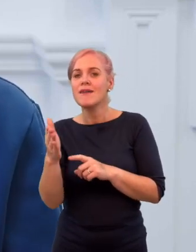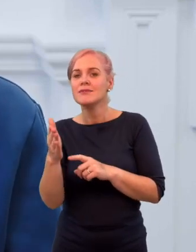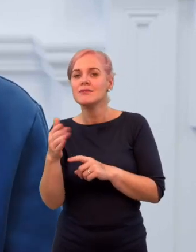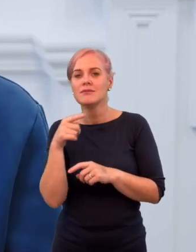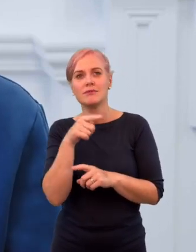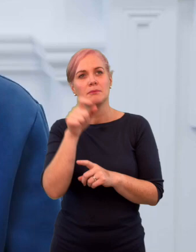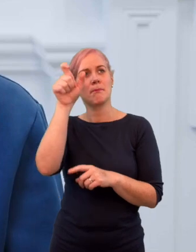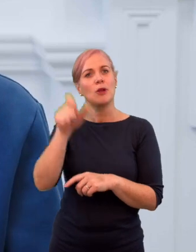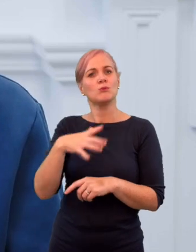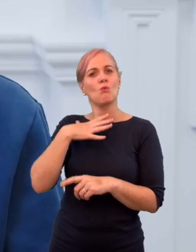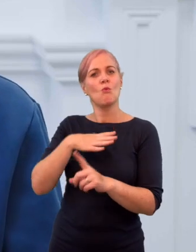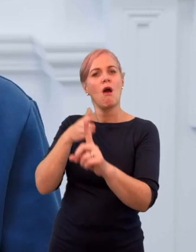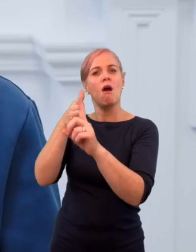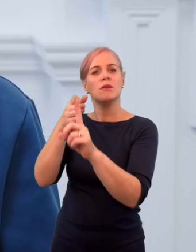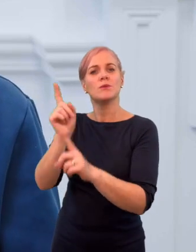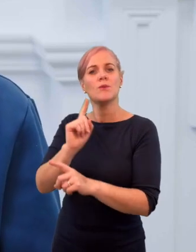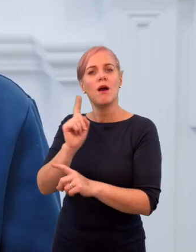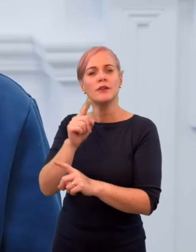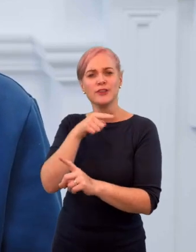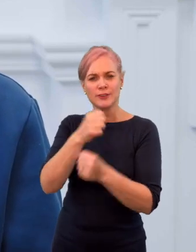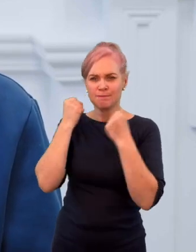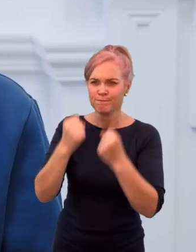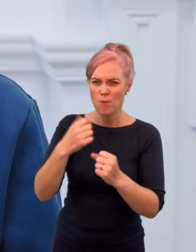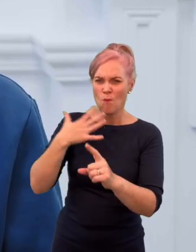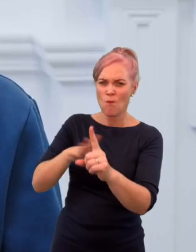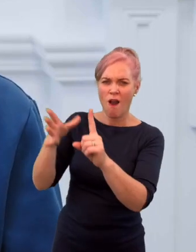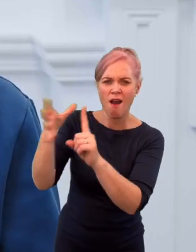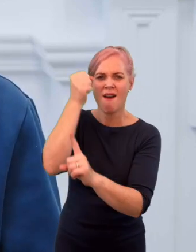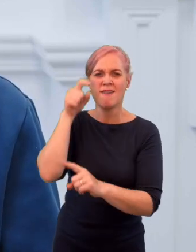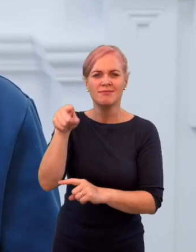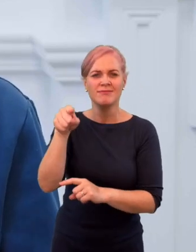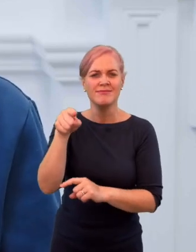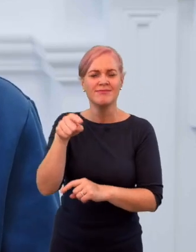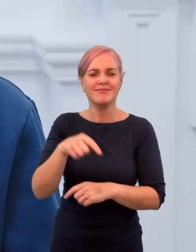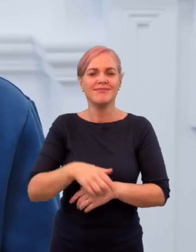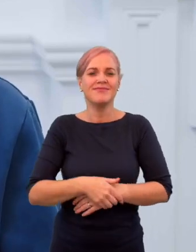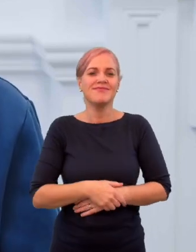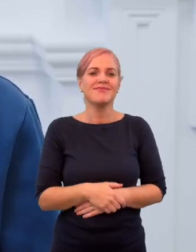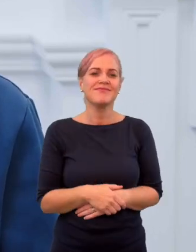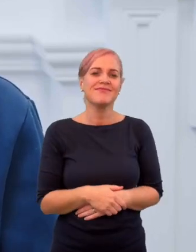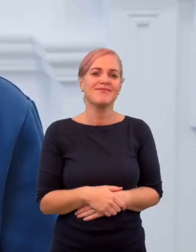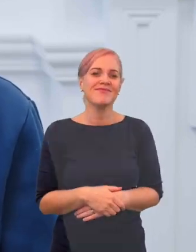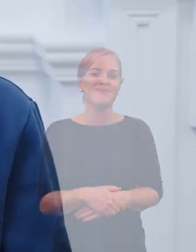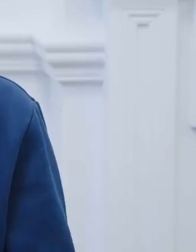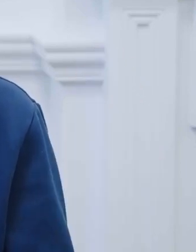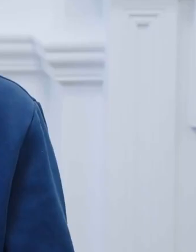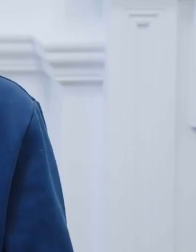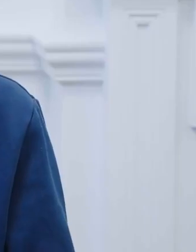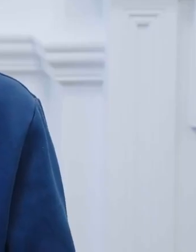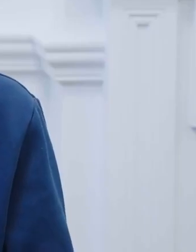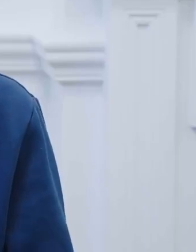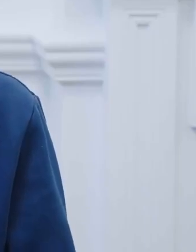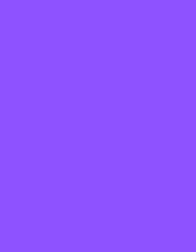think she realizes that towards the end of the play, of what kind of person that she wants to be, and she'll fight for that, I'd